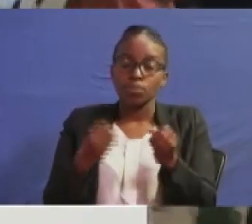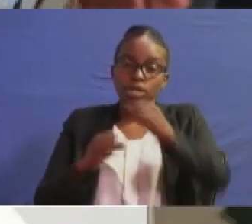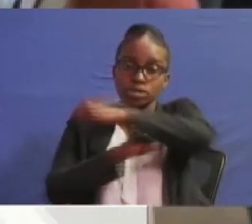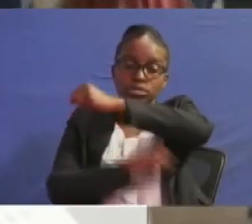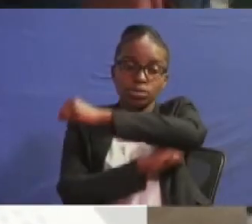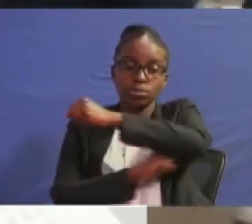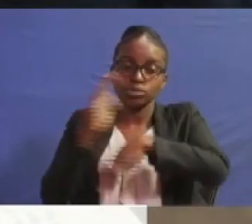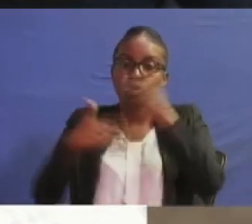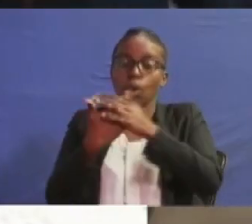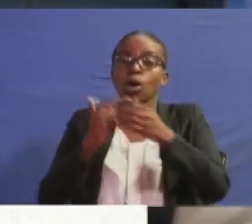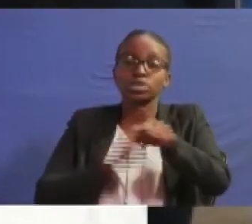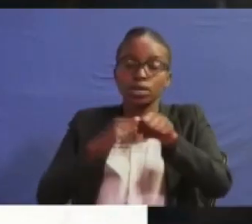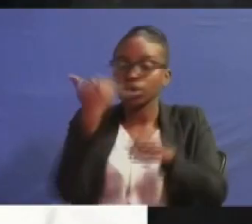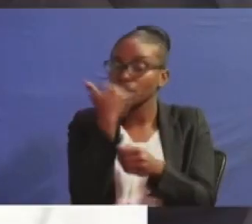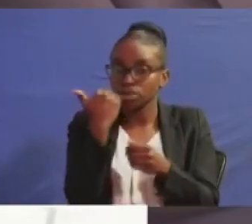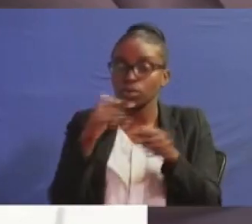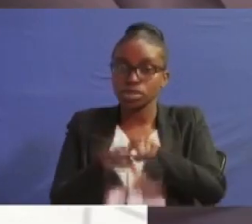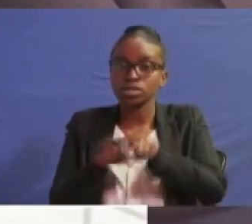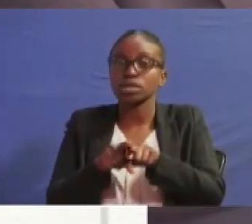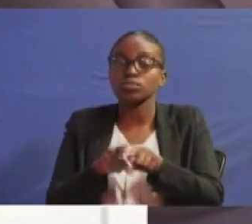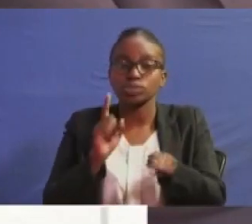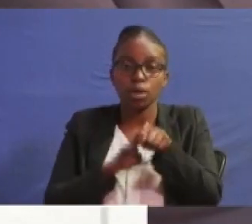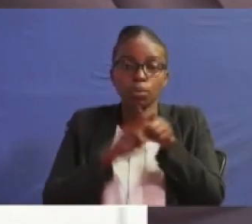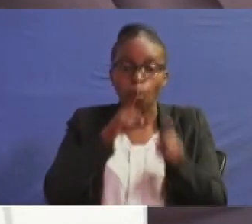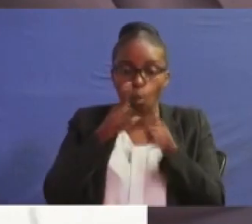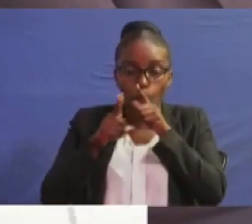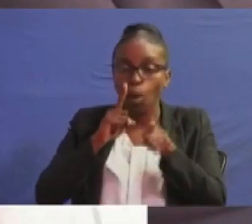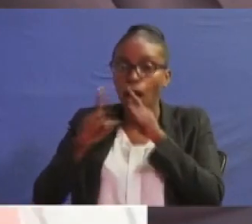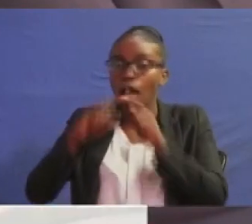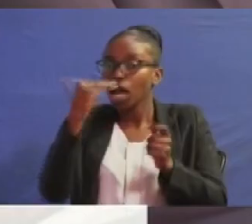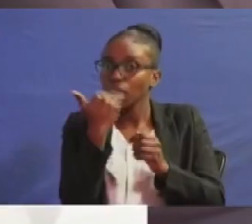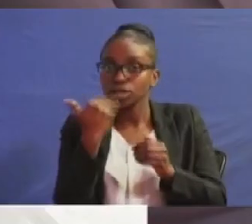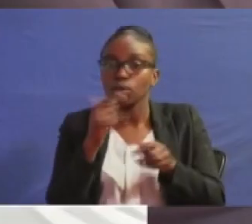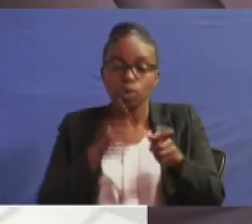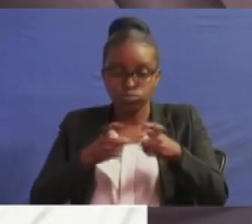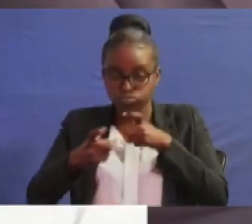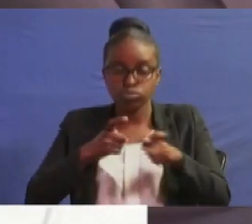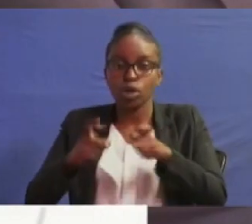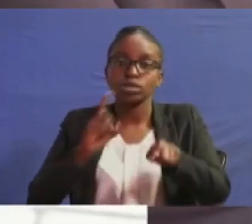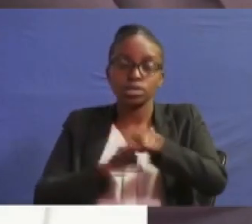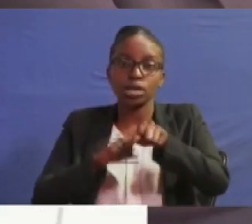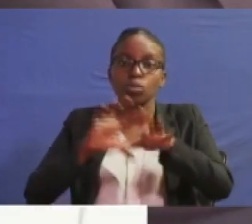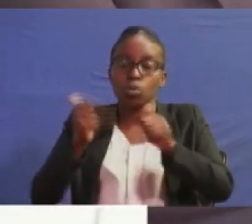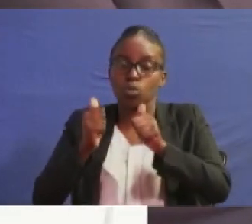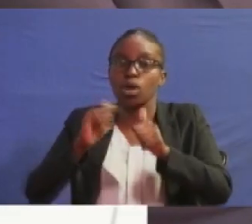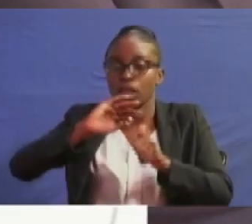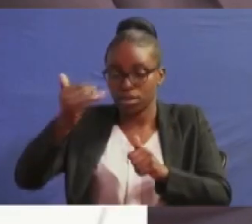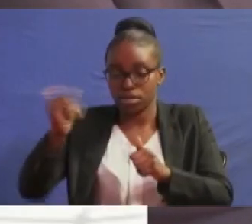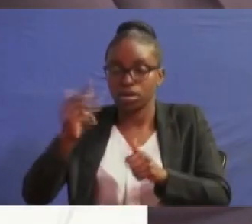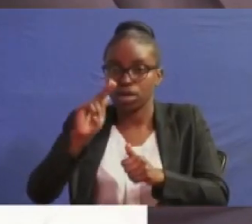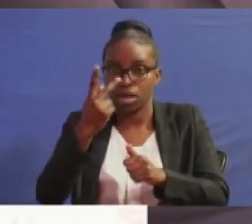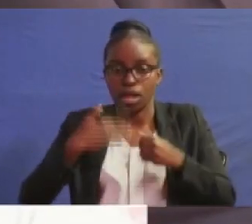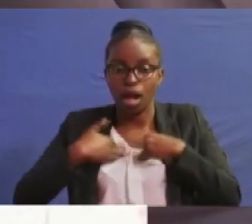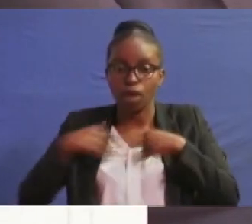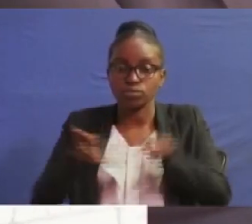the Deputy President Rigathi Gachagua, arguing that Gachagua's conduct in office has prioritized the Mount Kenya region, a